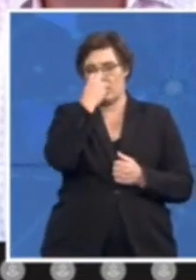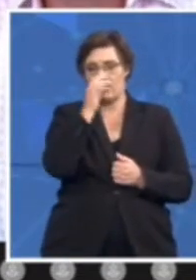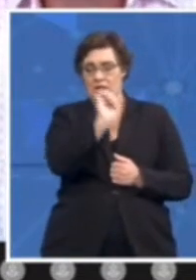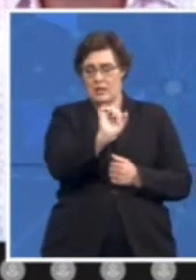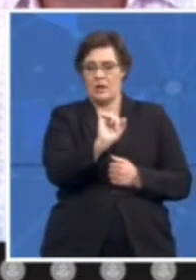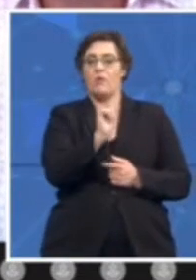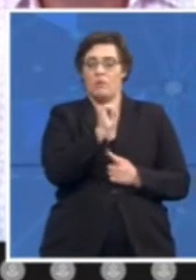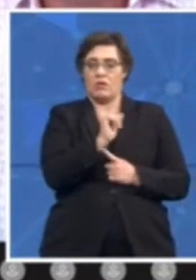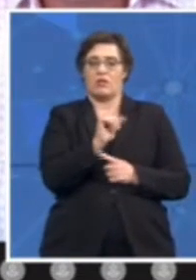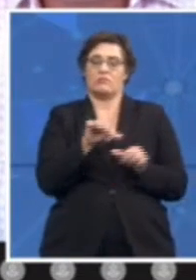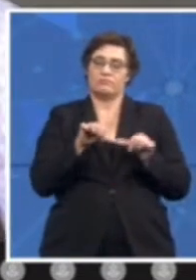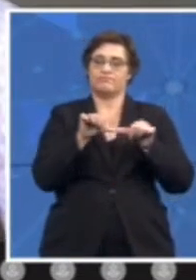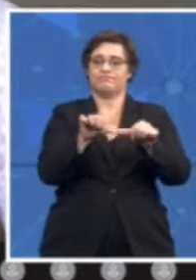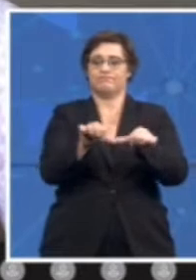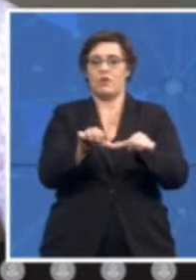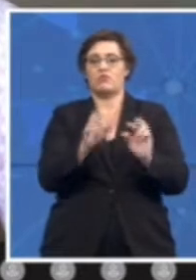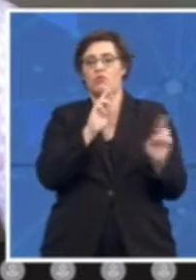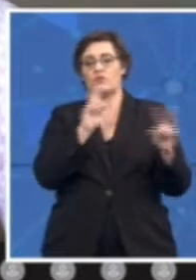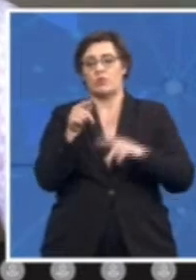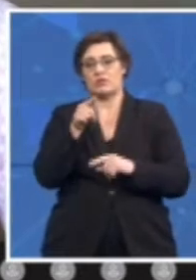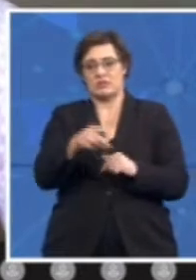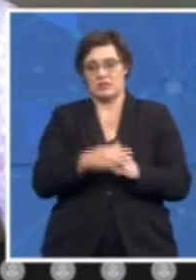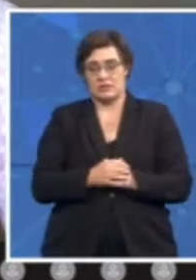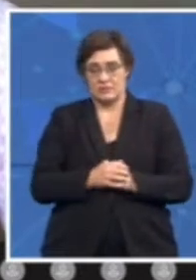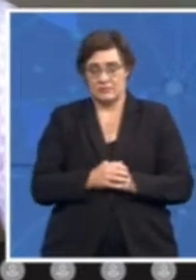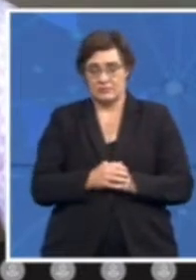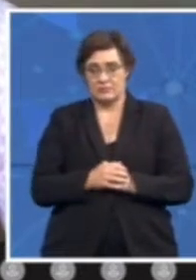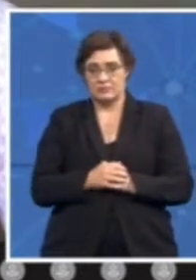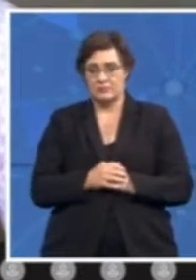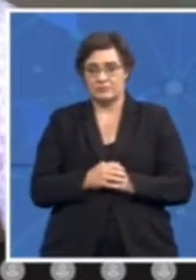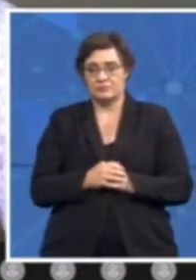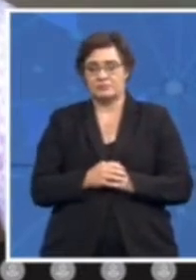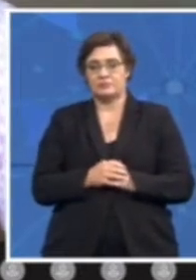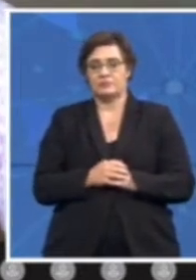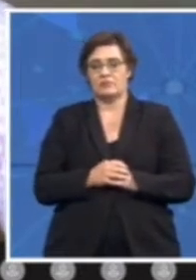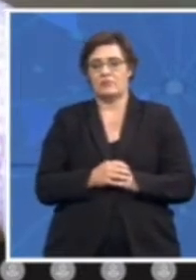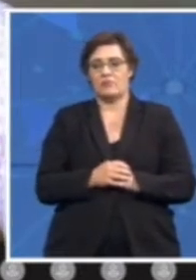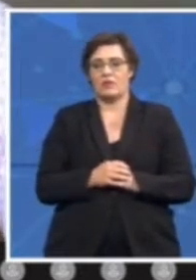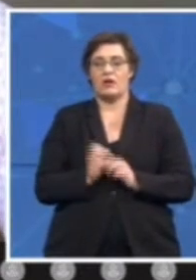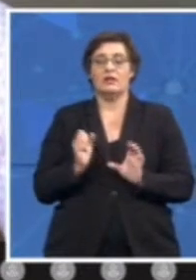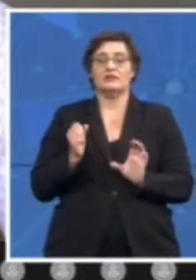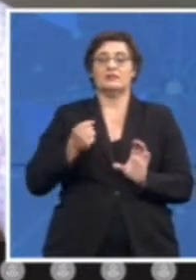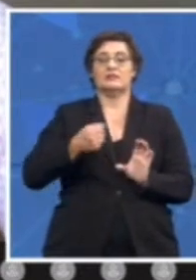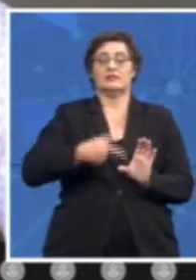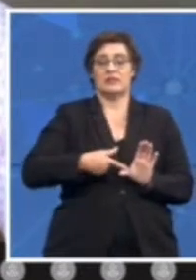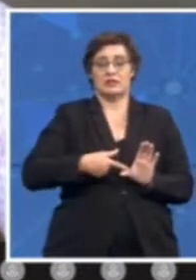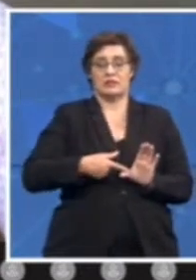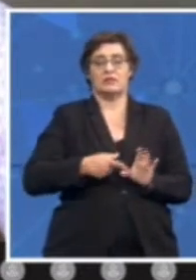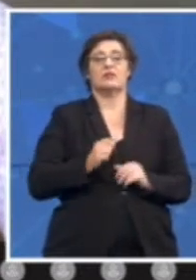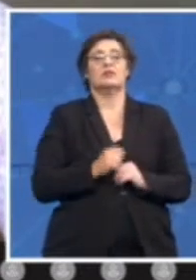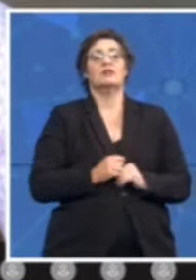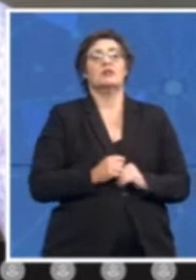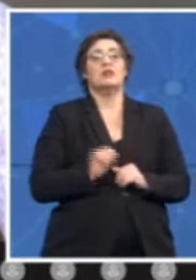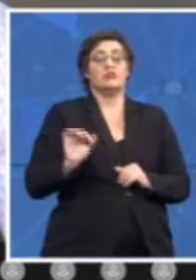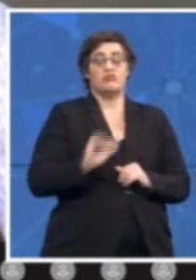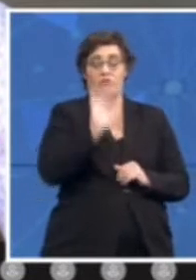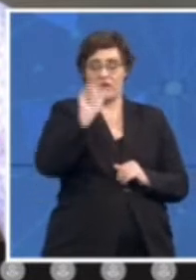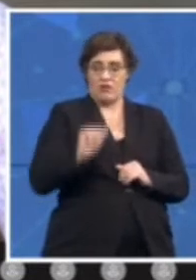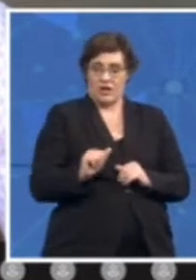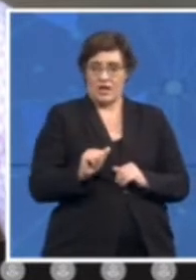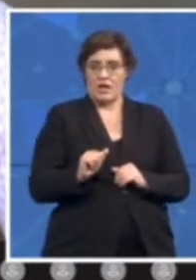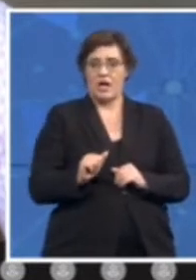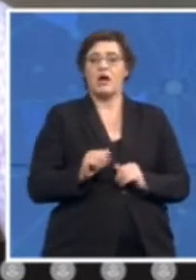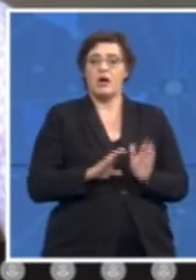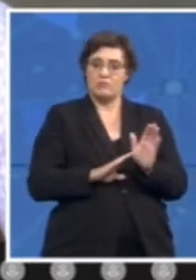that. As far as diesel is concerned, yes, South Africa as a country is increasingly short of refining